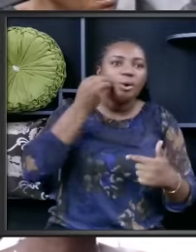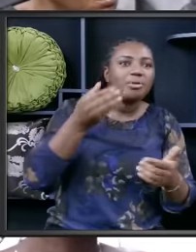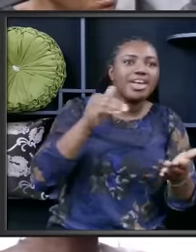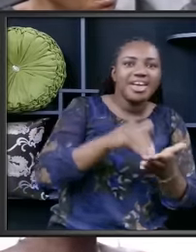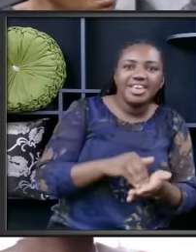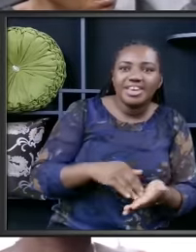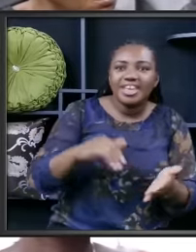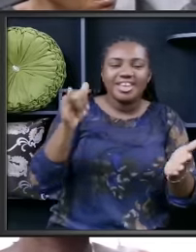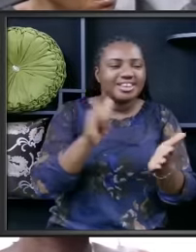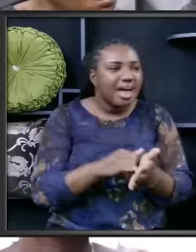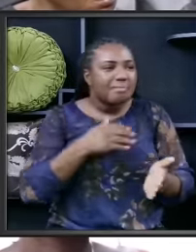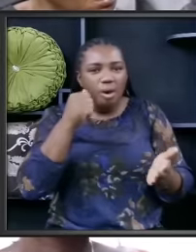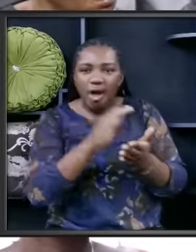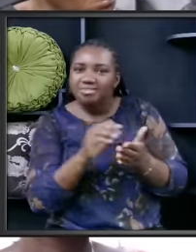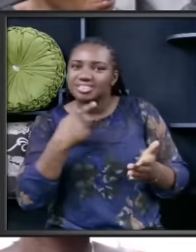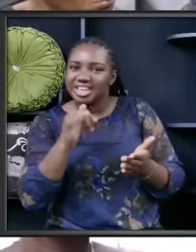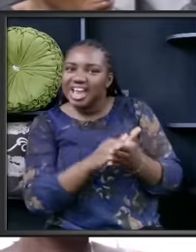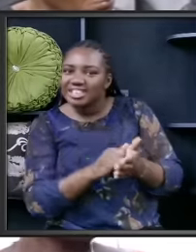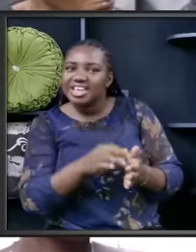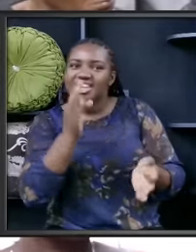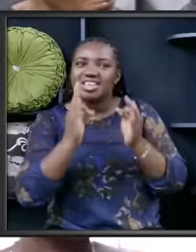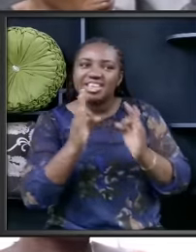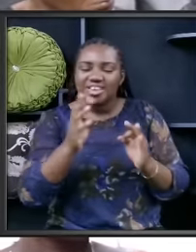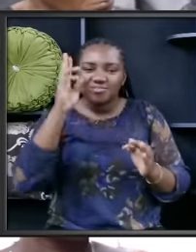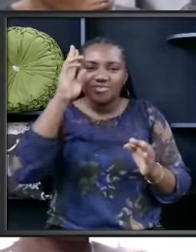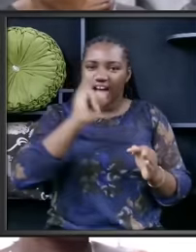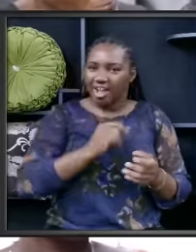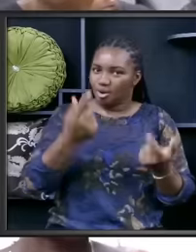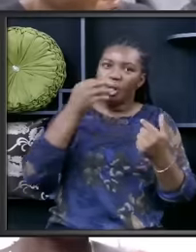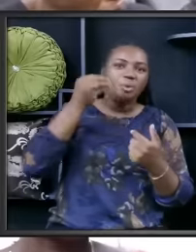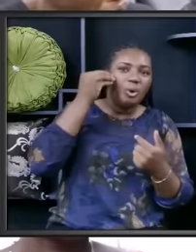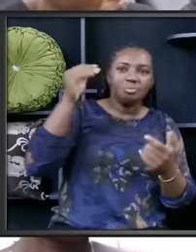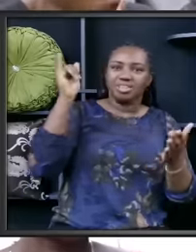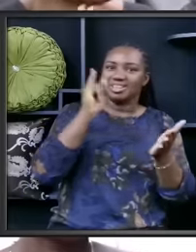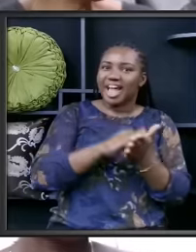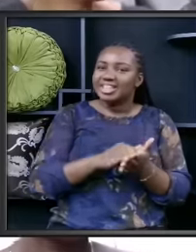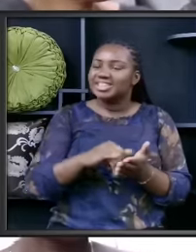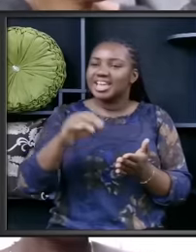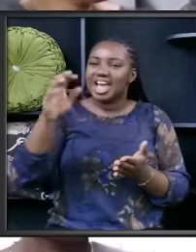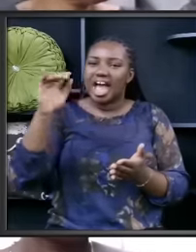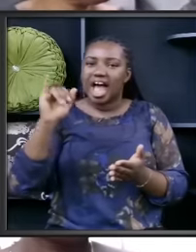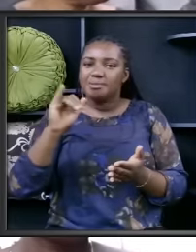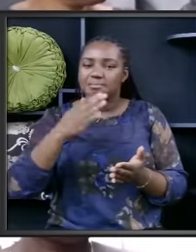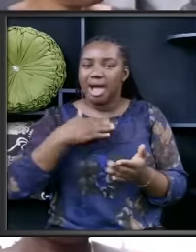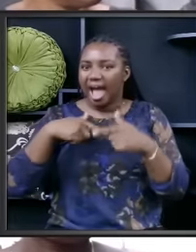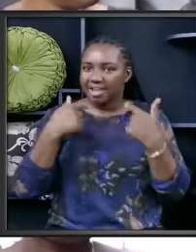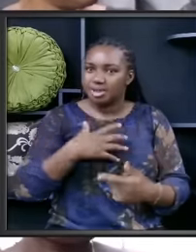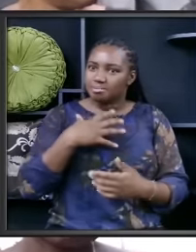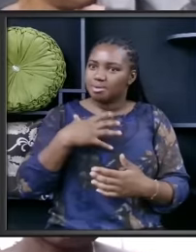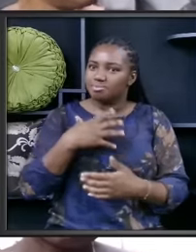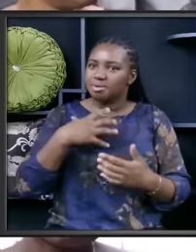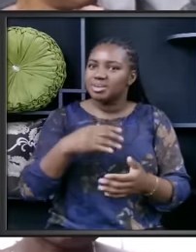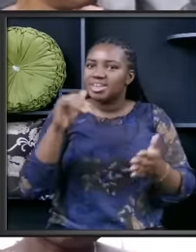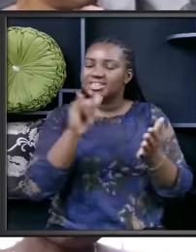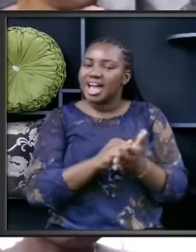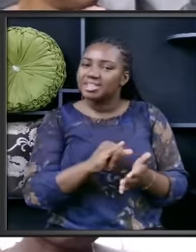mind will do fiam, which means make I know come home. To my house. Say that death where they wish him. Now me go